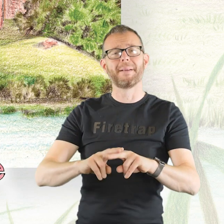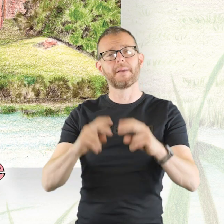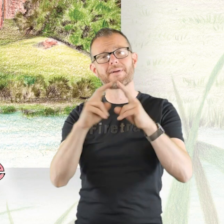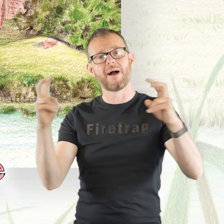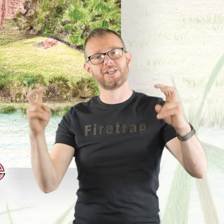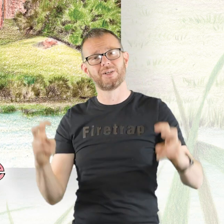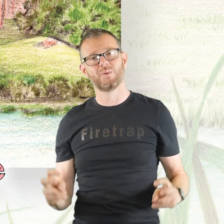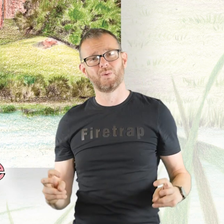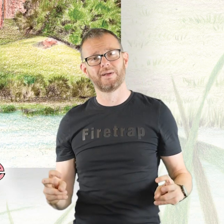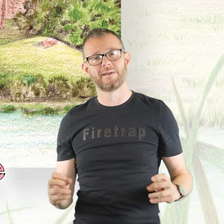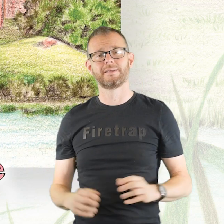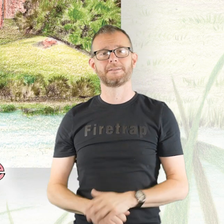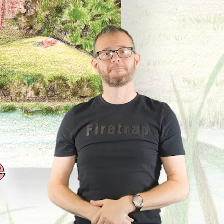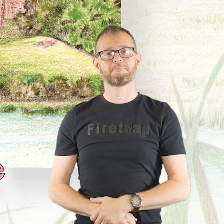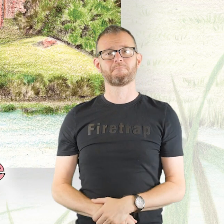Framlingham Castle.